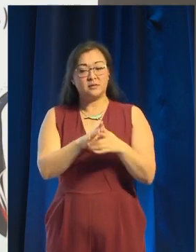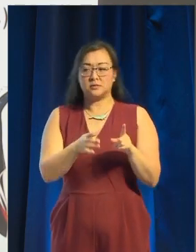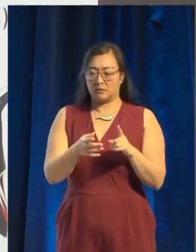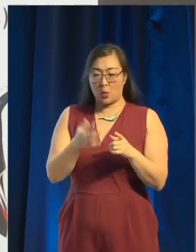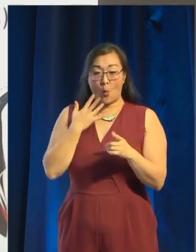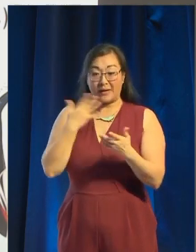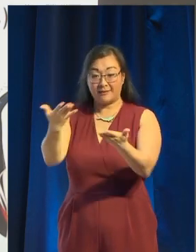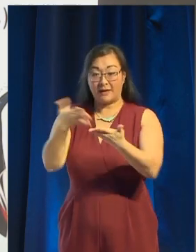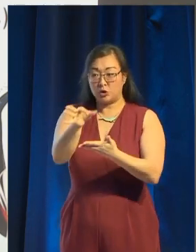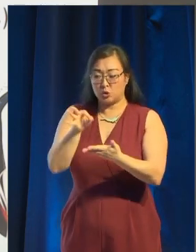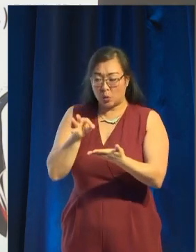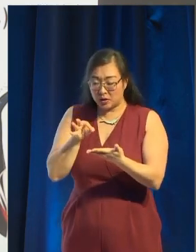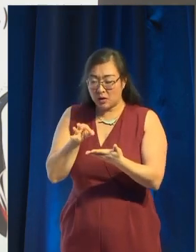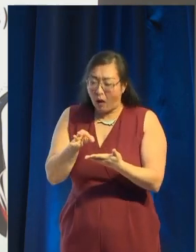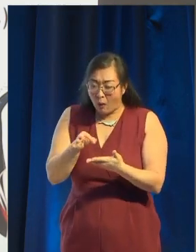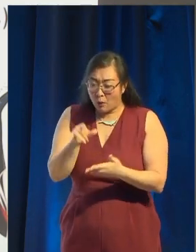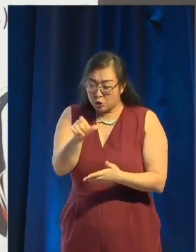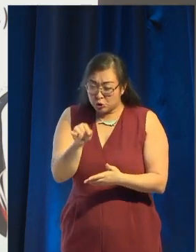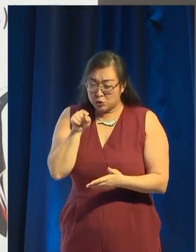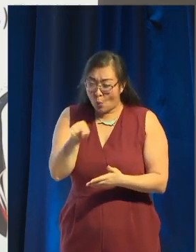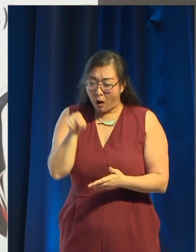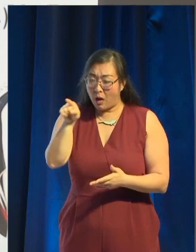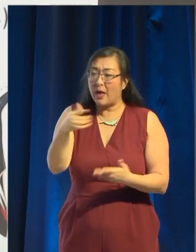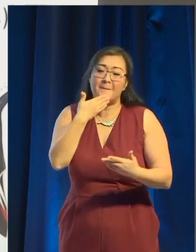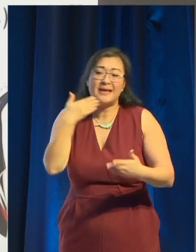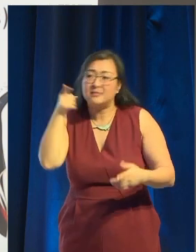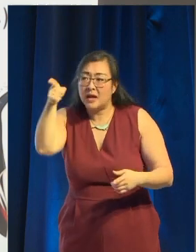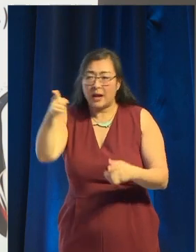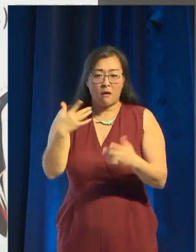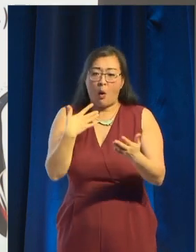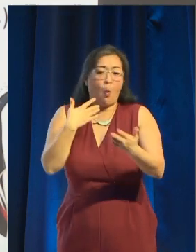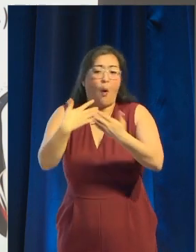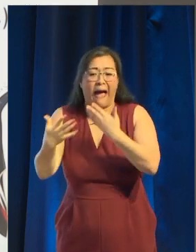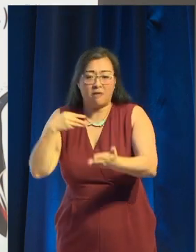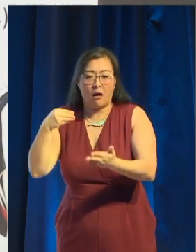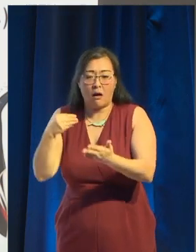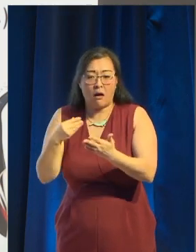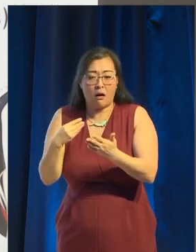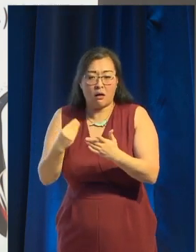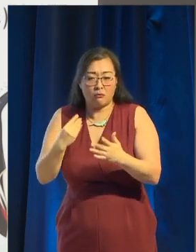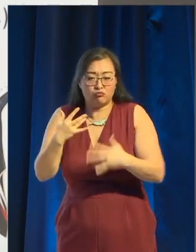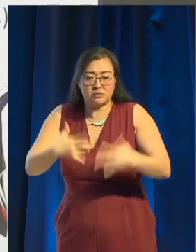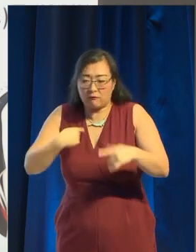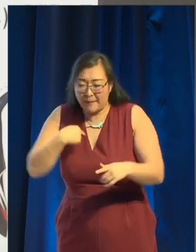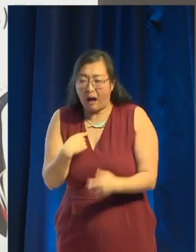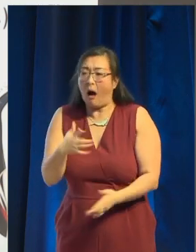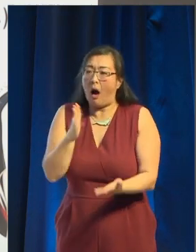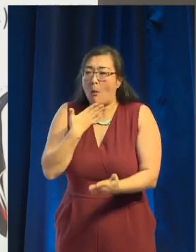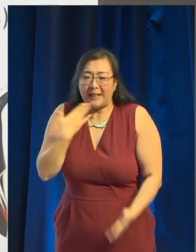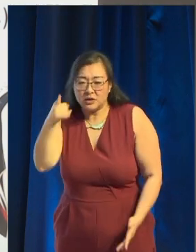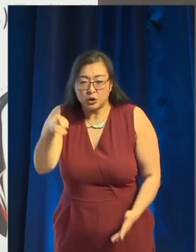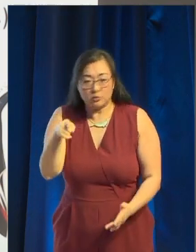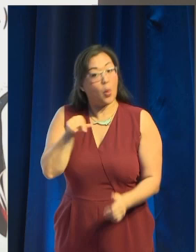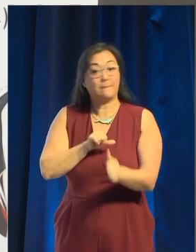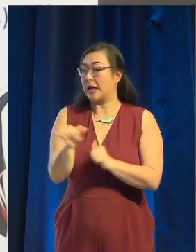love with you. This means that the connection grows when the action of the player character are